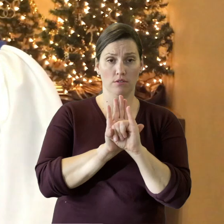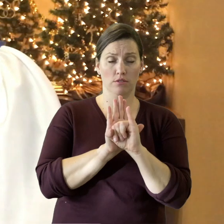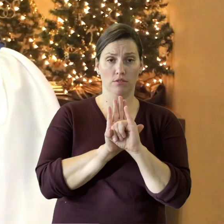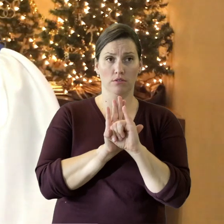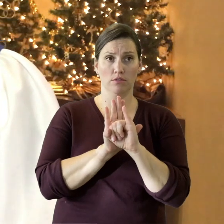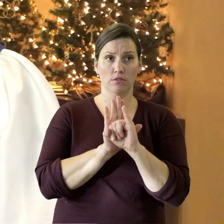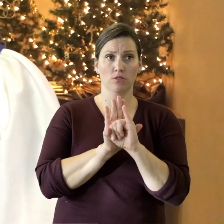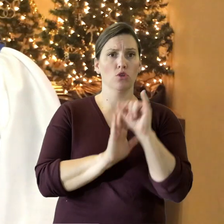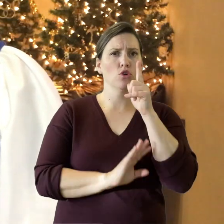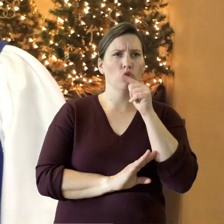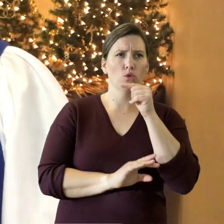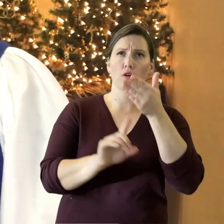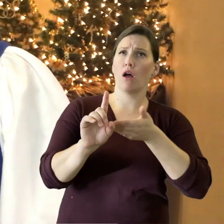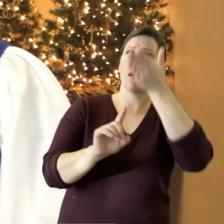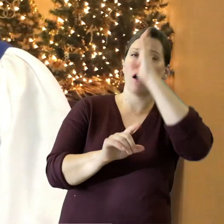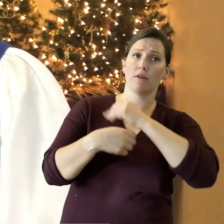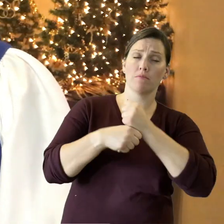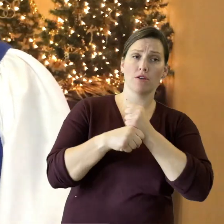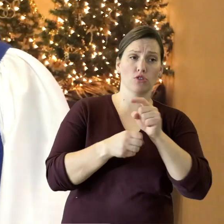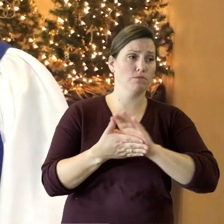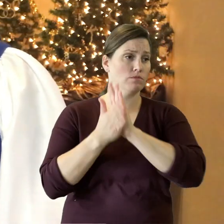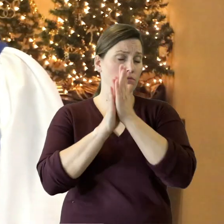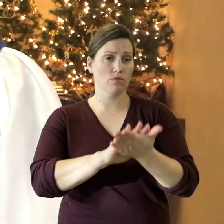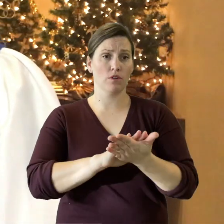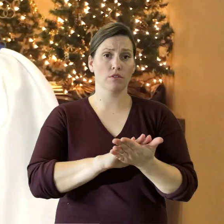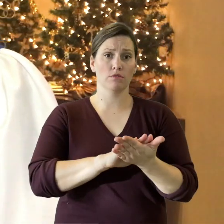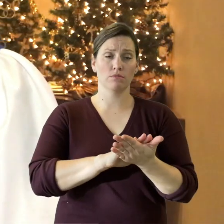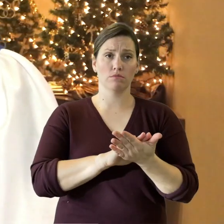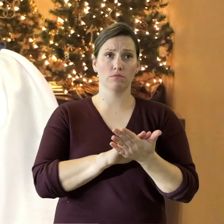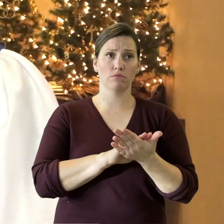identity. It's who God created you to be.